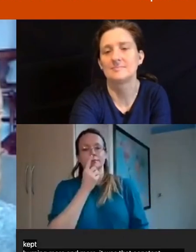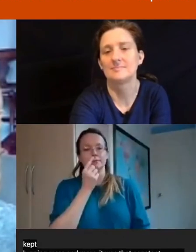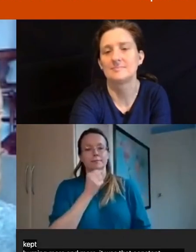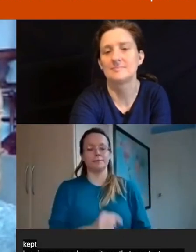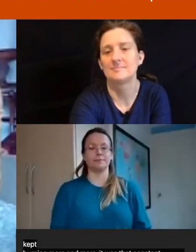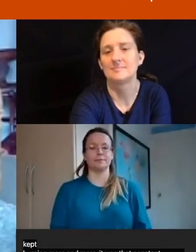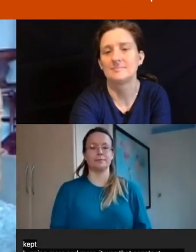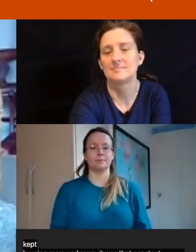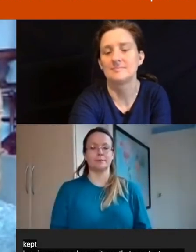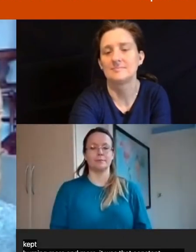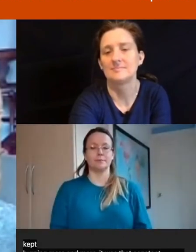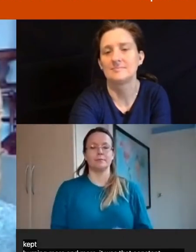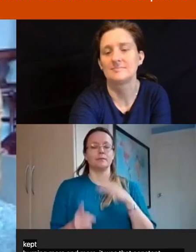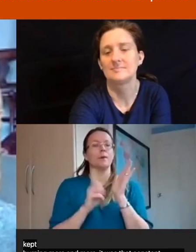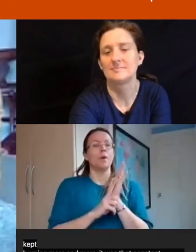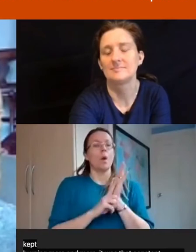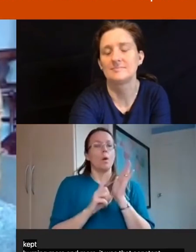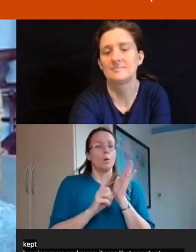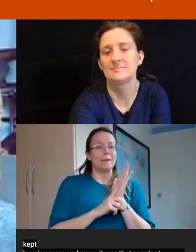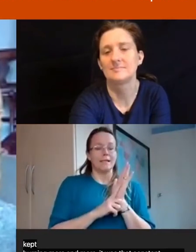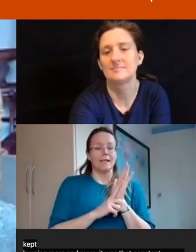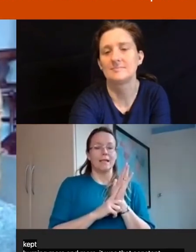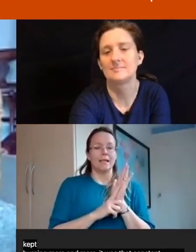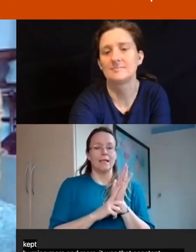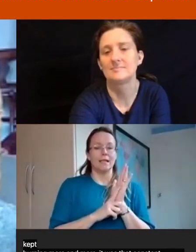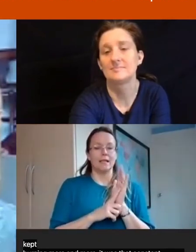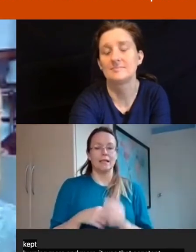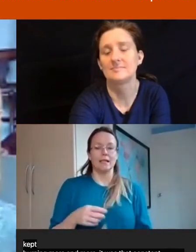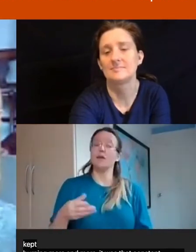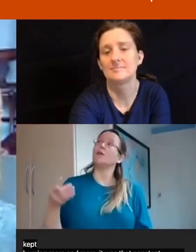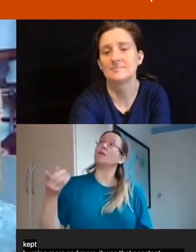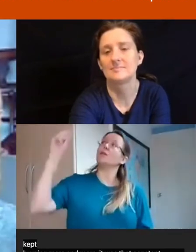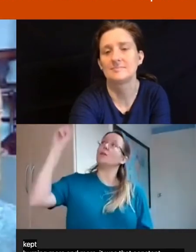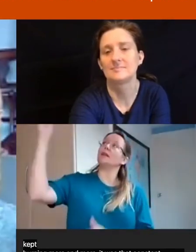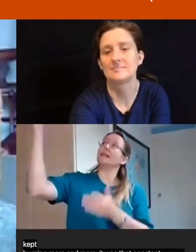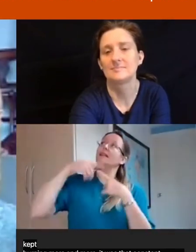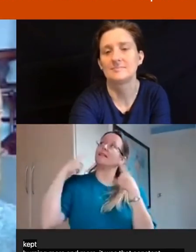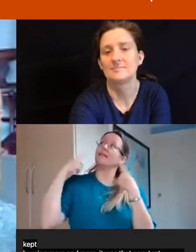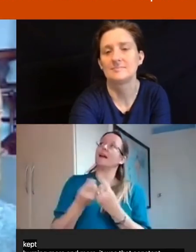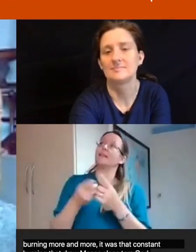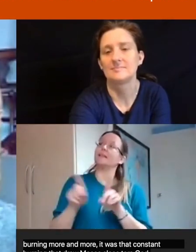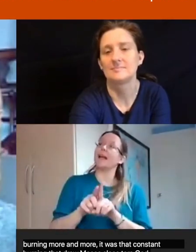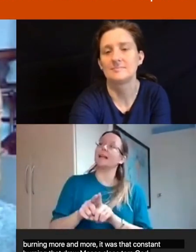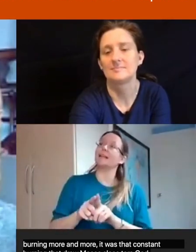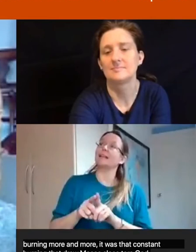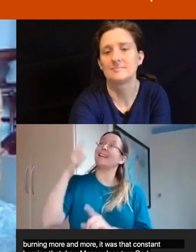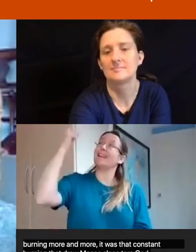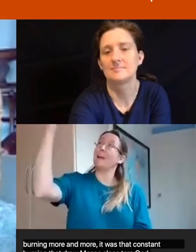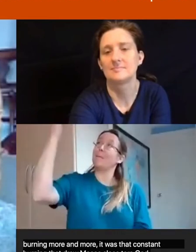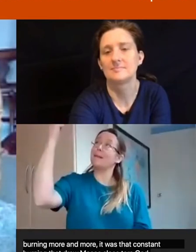Lucy wonders, I wonder if God is giving us, and God too, permission to just be.